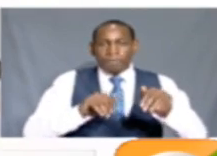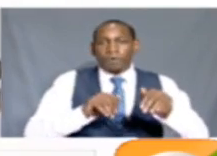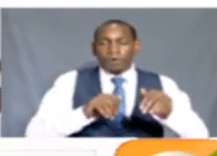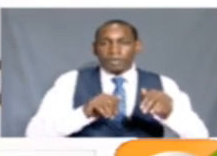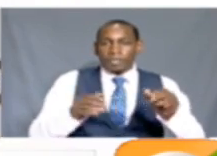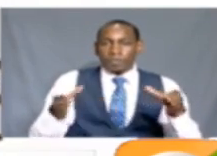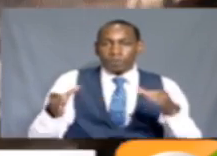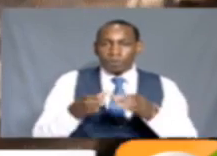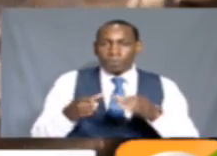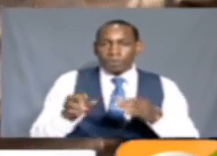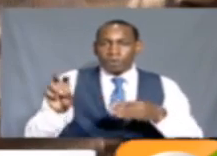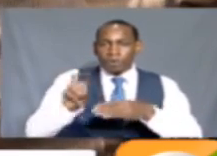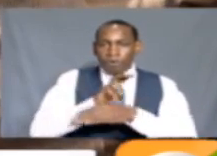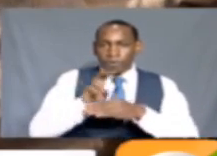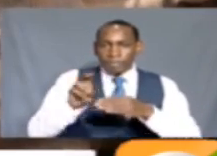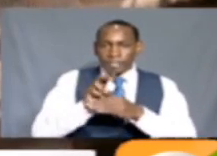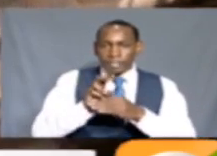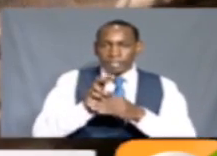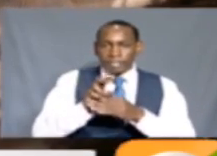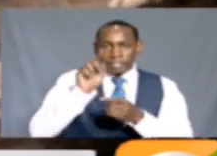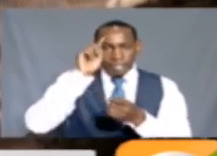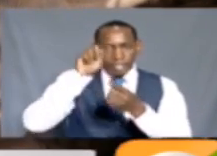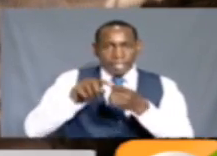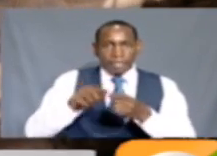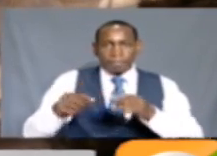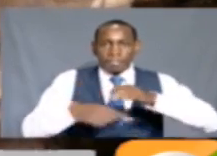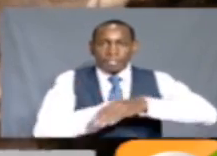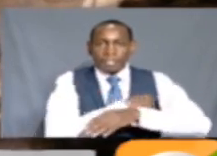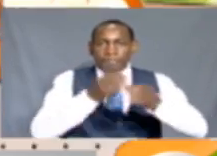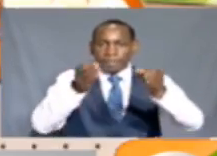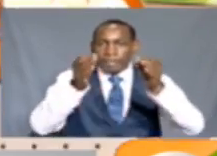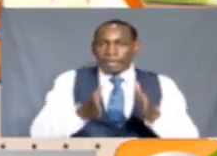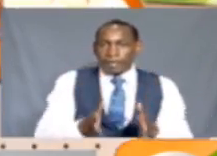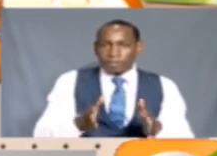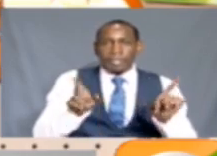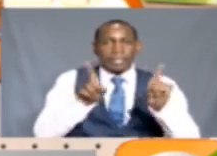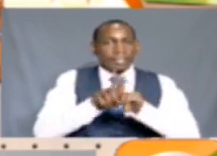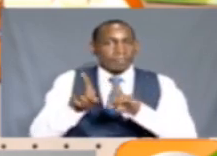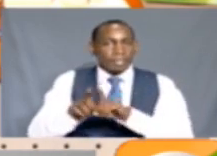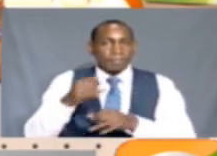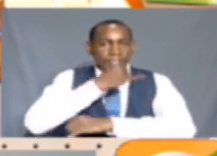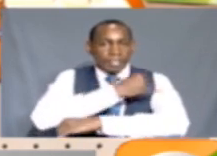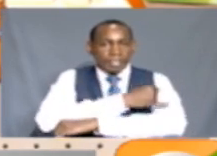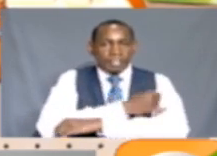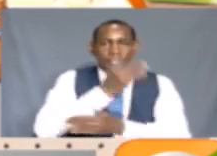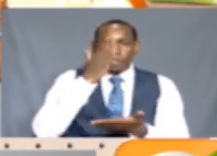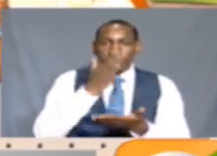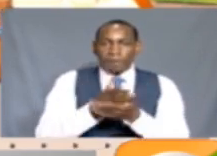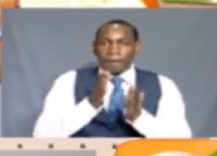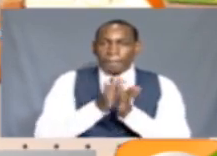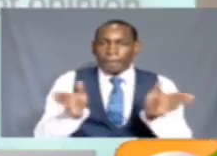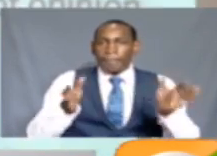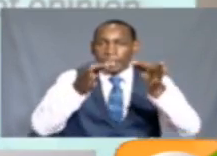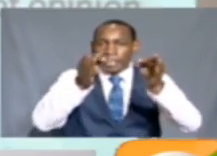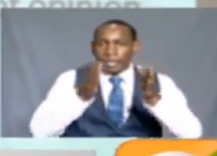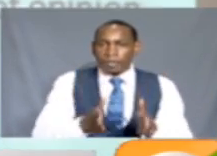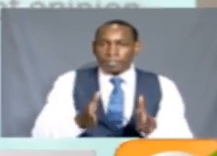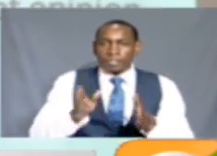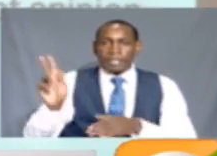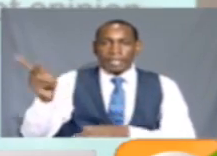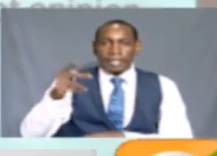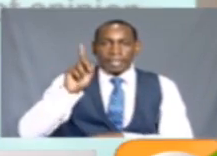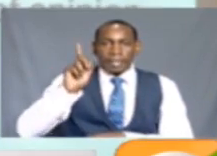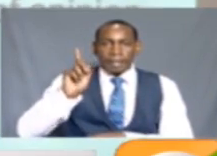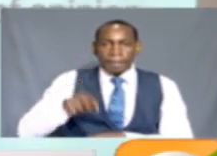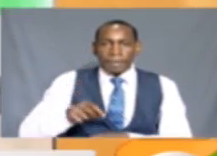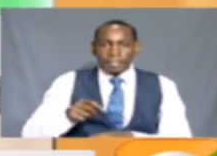the oversight squarely falls on the ambit of the chief accountants, and as such, the Institute of Certified Public Accountants of Kenya should